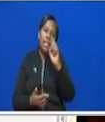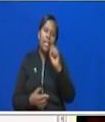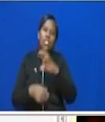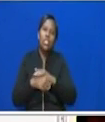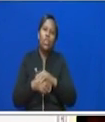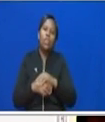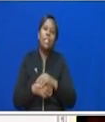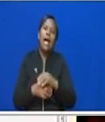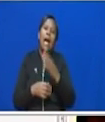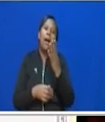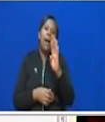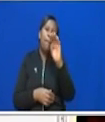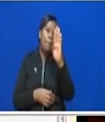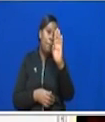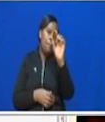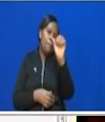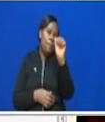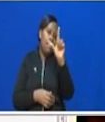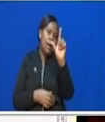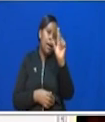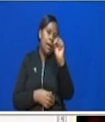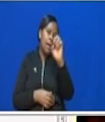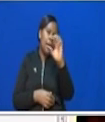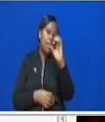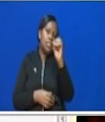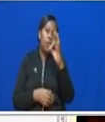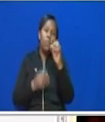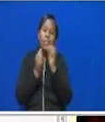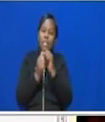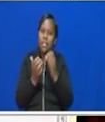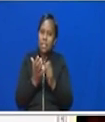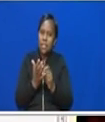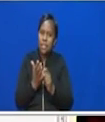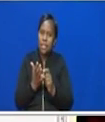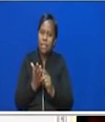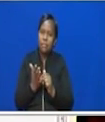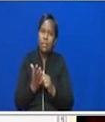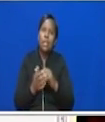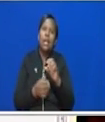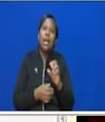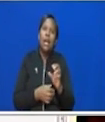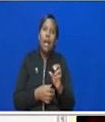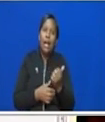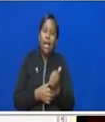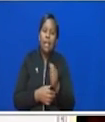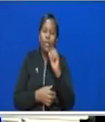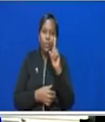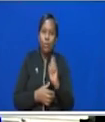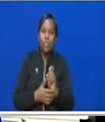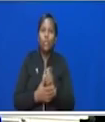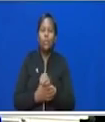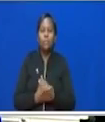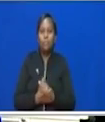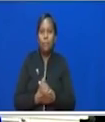a balance of 10 shillings. Now let us look at some poll questions that